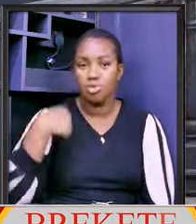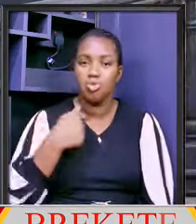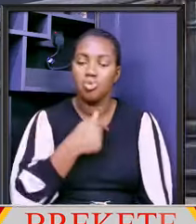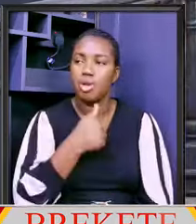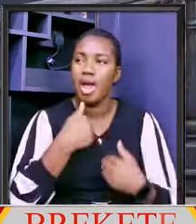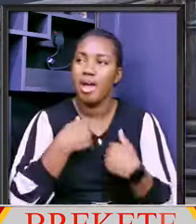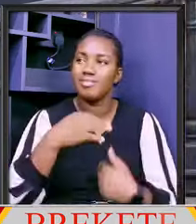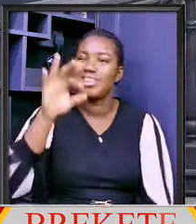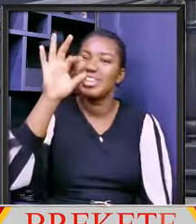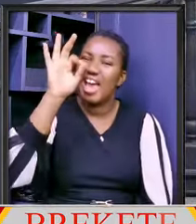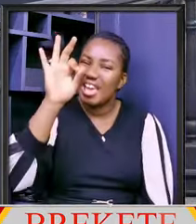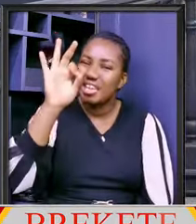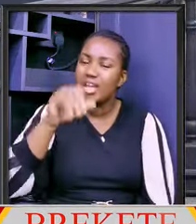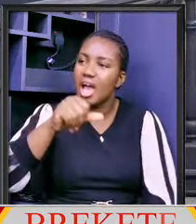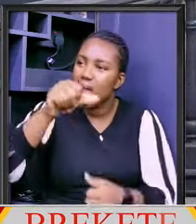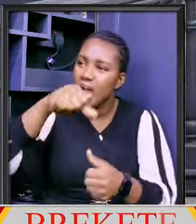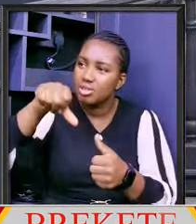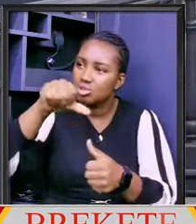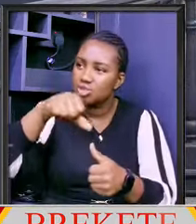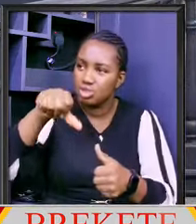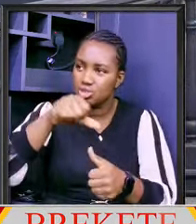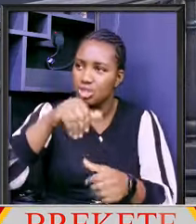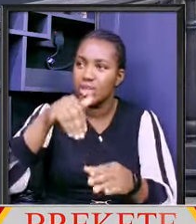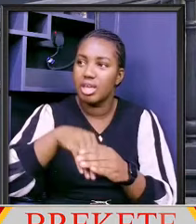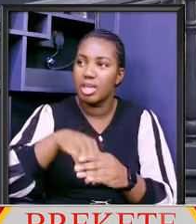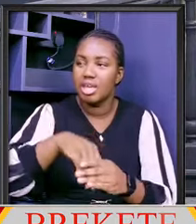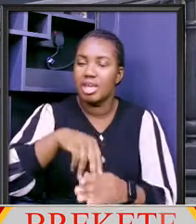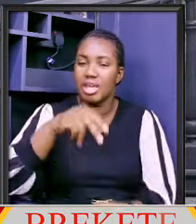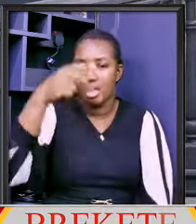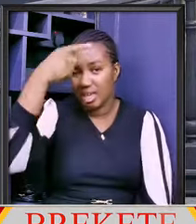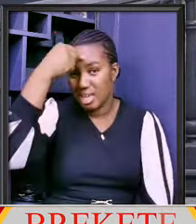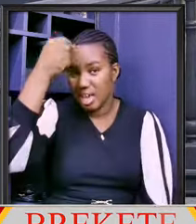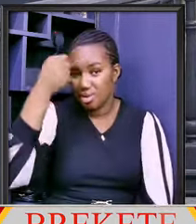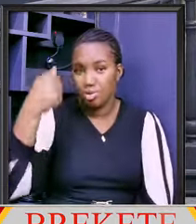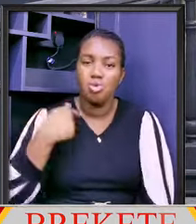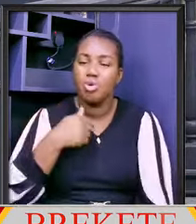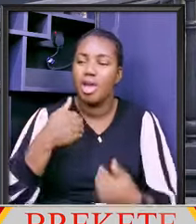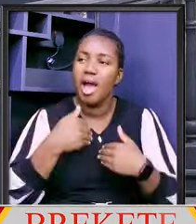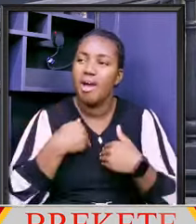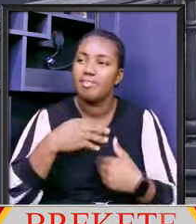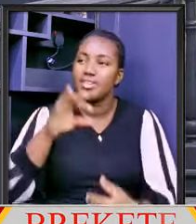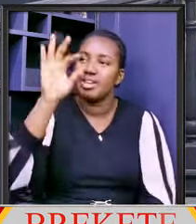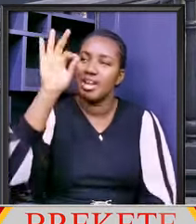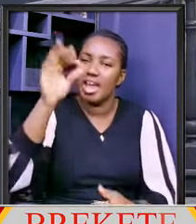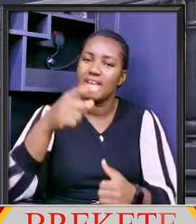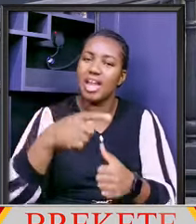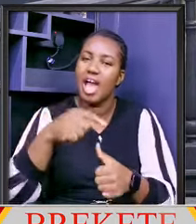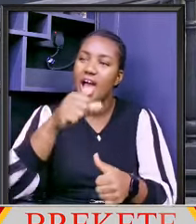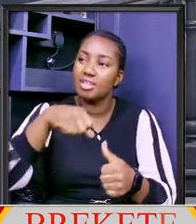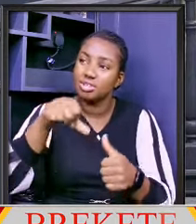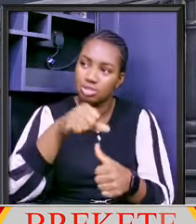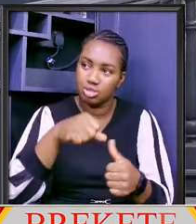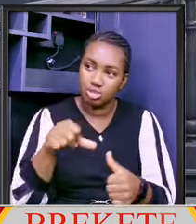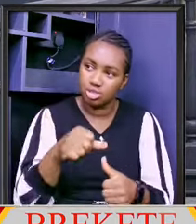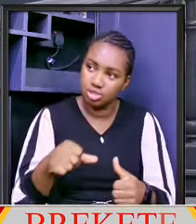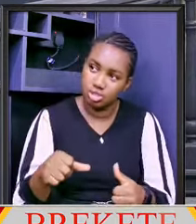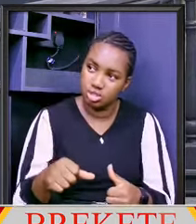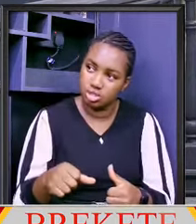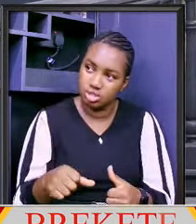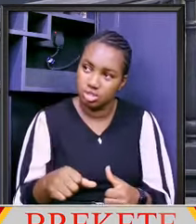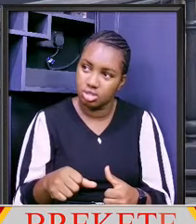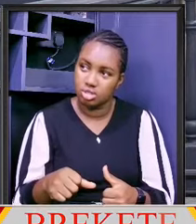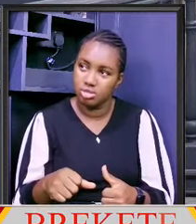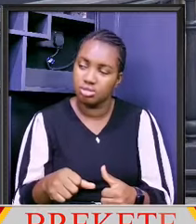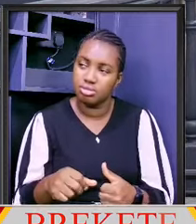Nine associations that government. Okay. In Kano, we have nine associations. Wait, you say. In Kano, we have nine associations that are registering any Okada